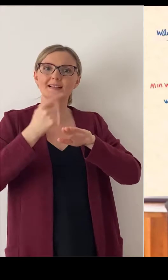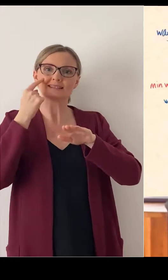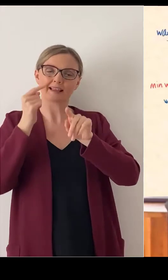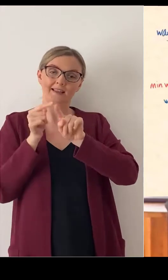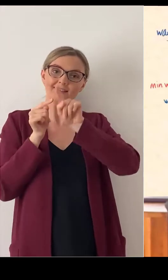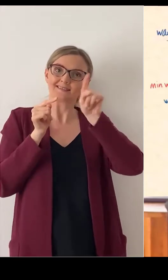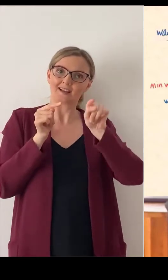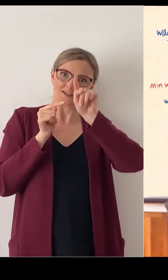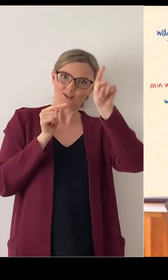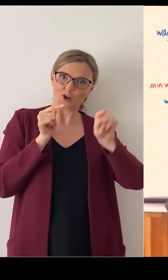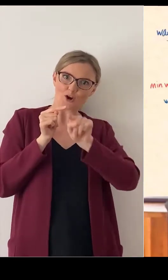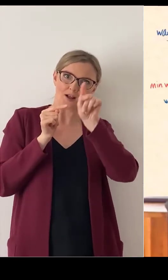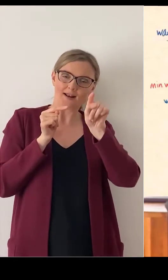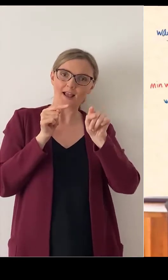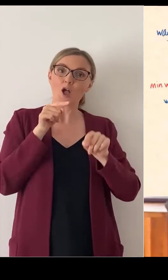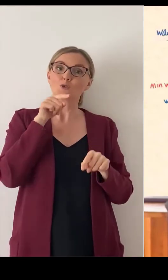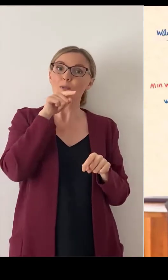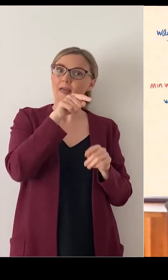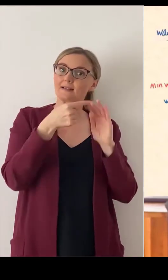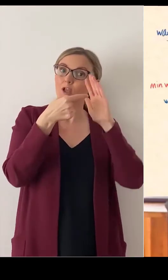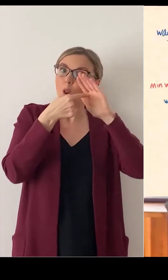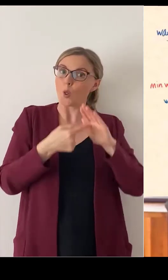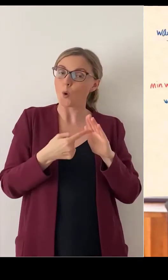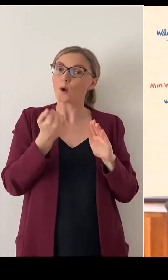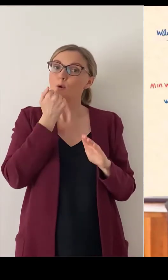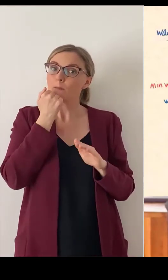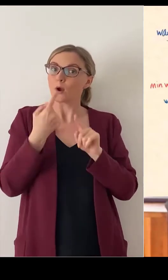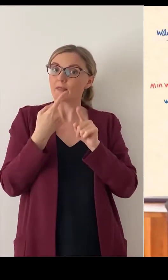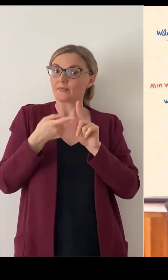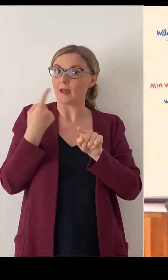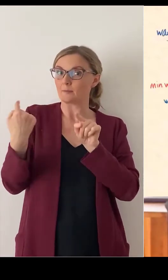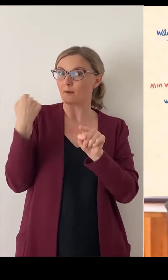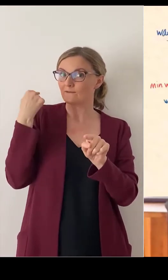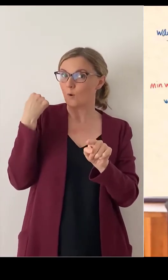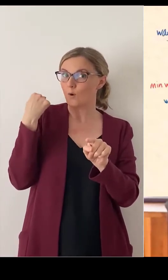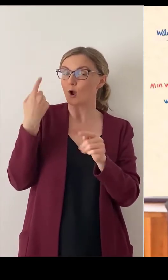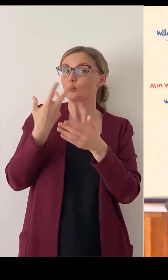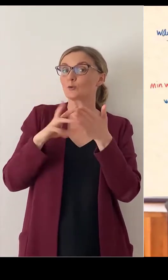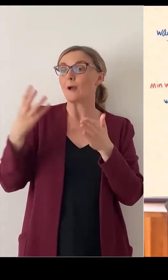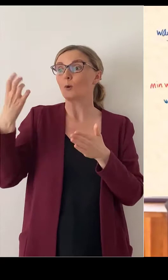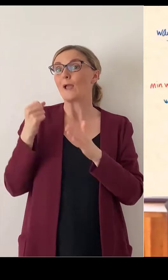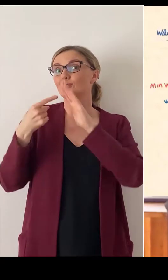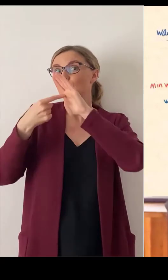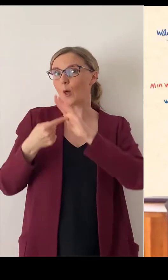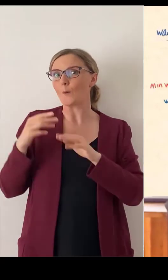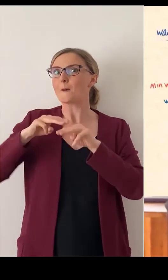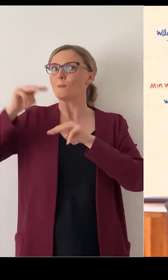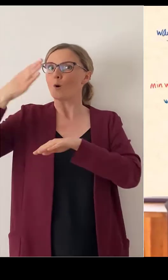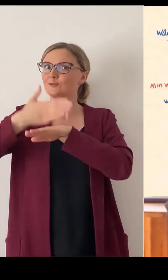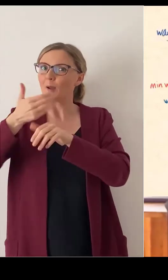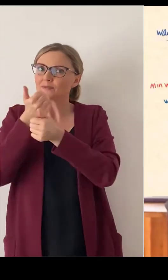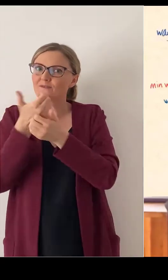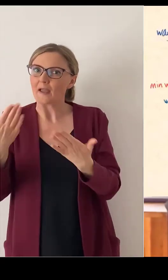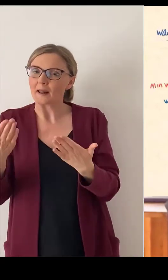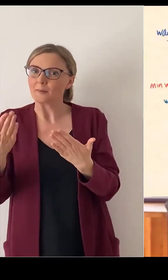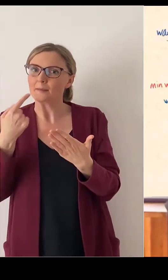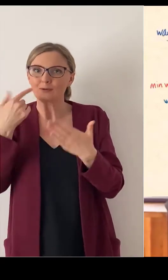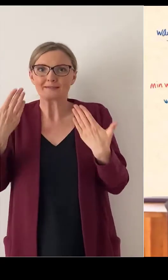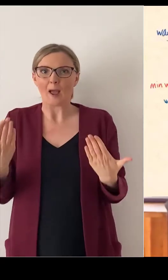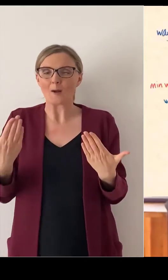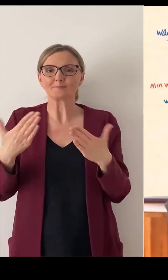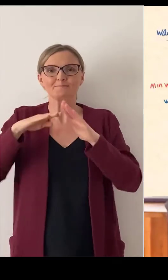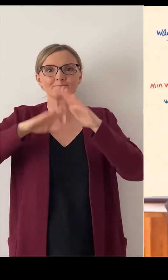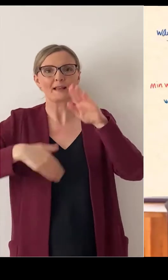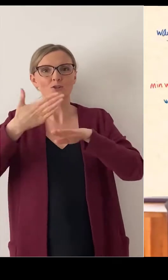number than we had before when the wages were lower. So there is a difference between